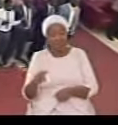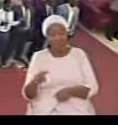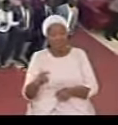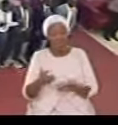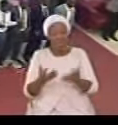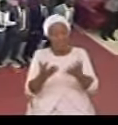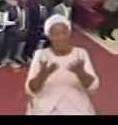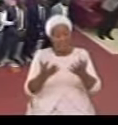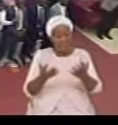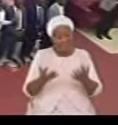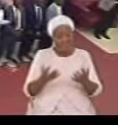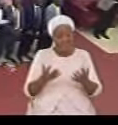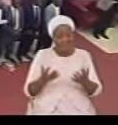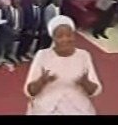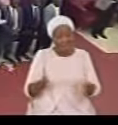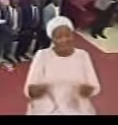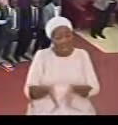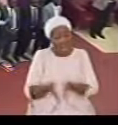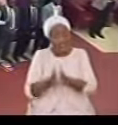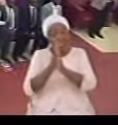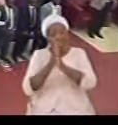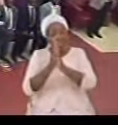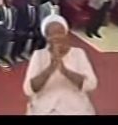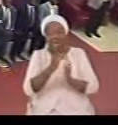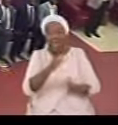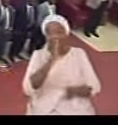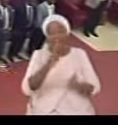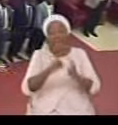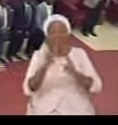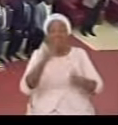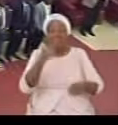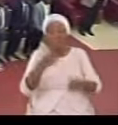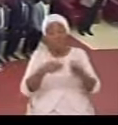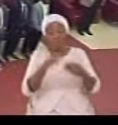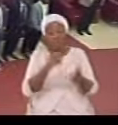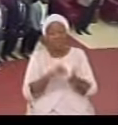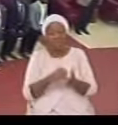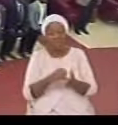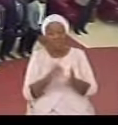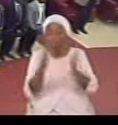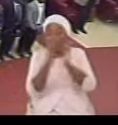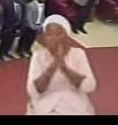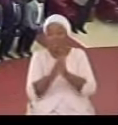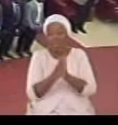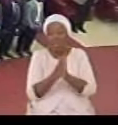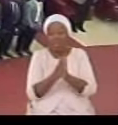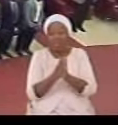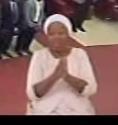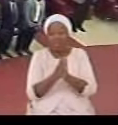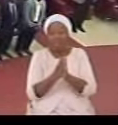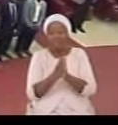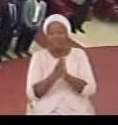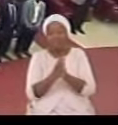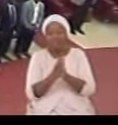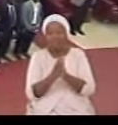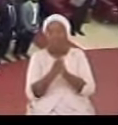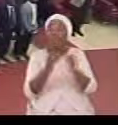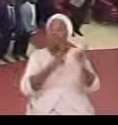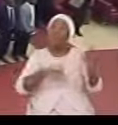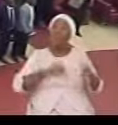Demand. Be passionate about it. Lord, I need you. More of